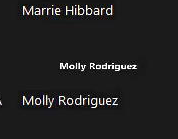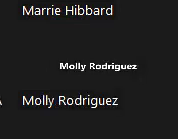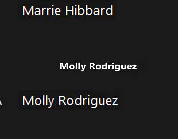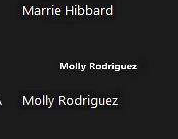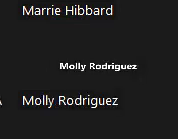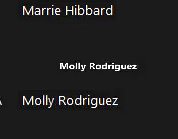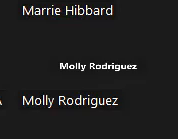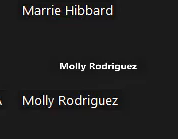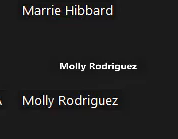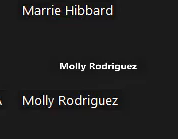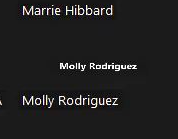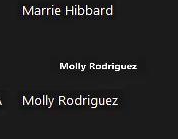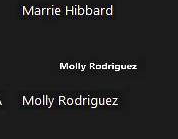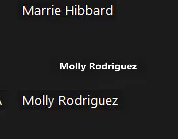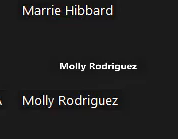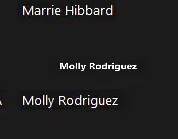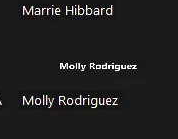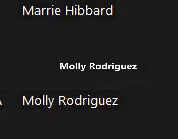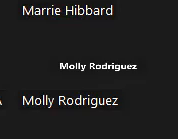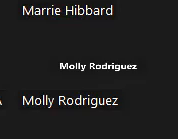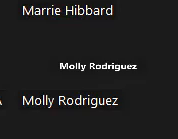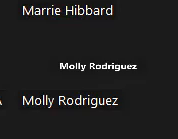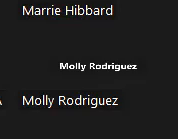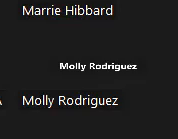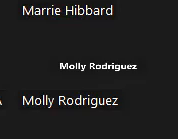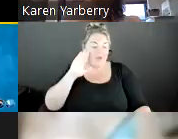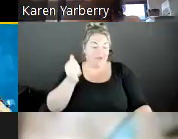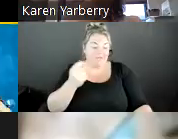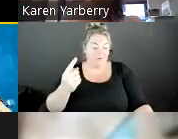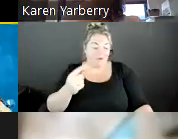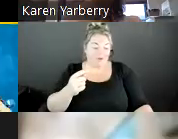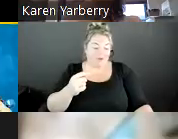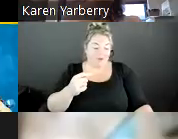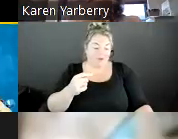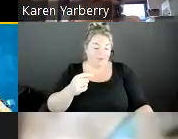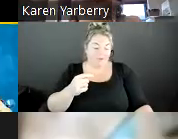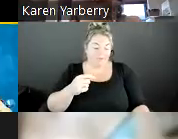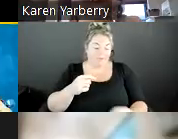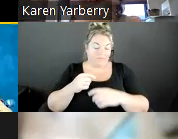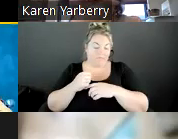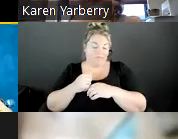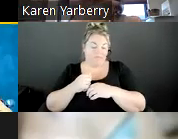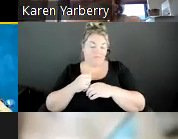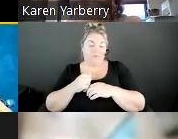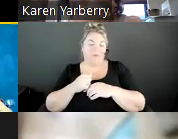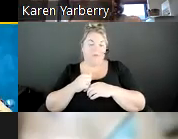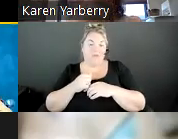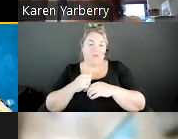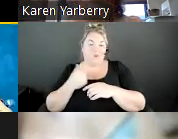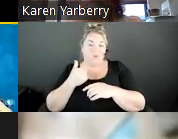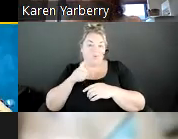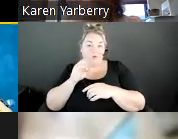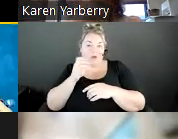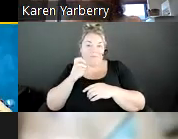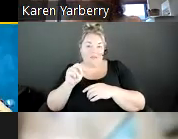Colorado. Thanks, Paul, and hi, everyone. I'm Robin Warner, and we're here to talk about